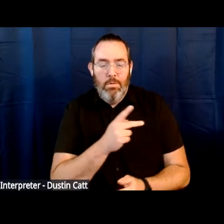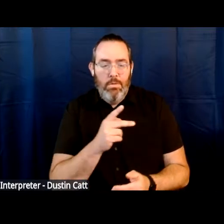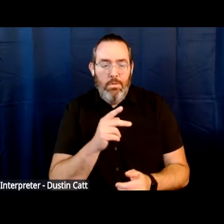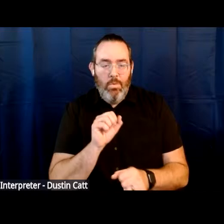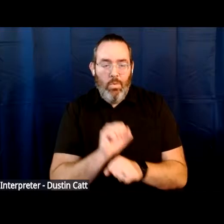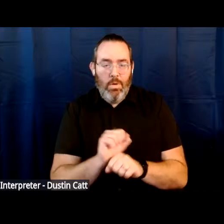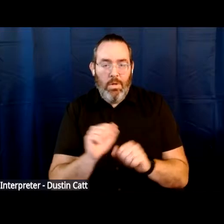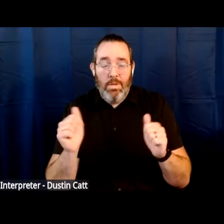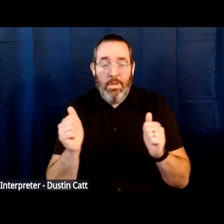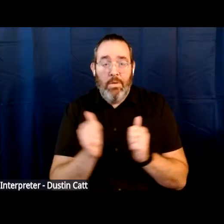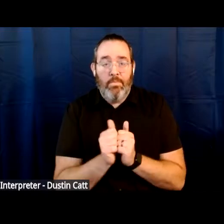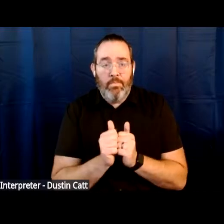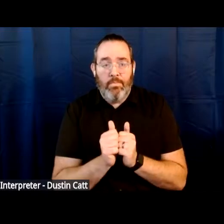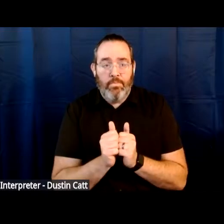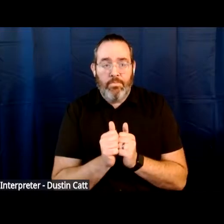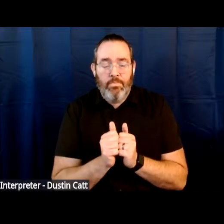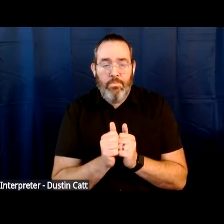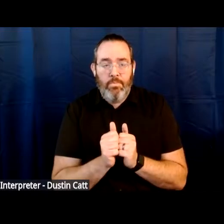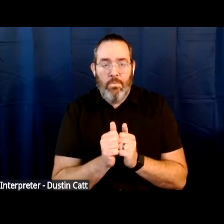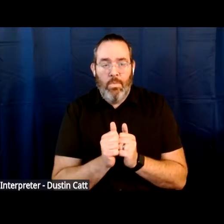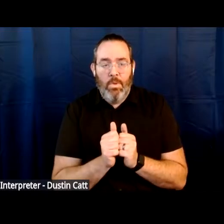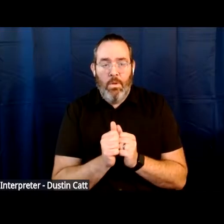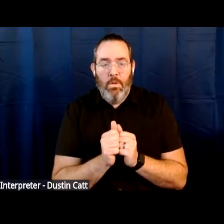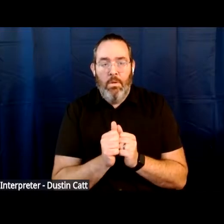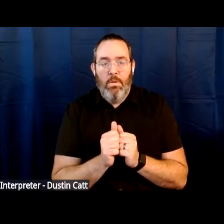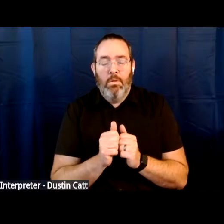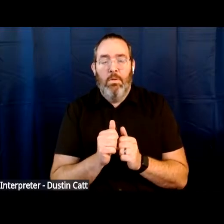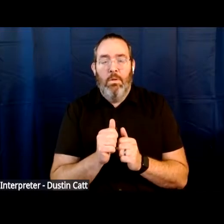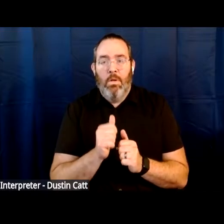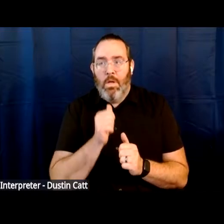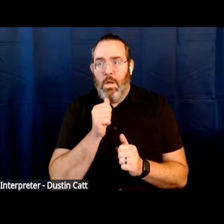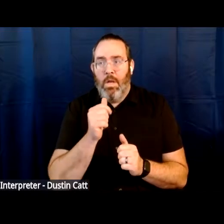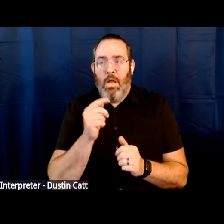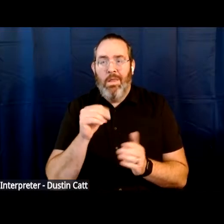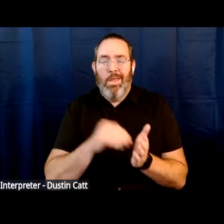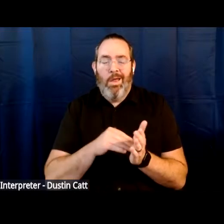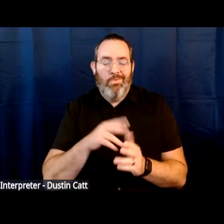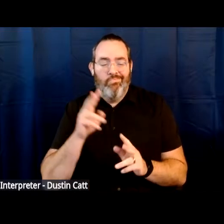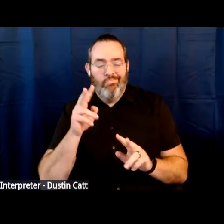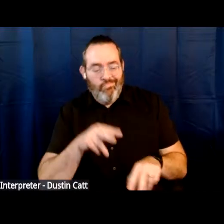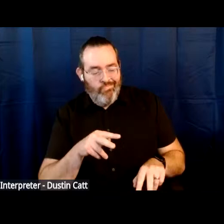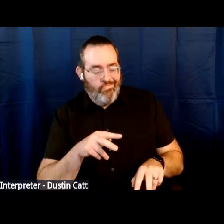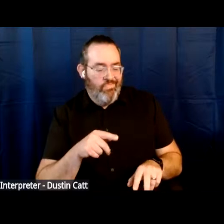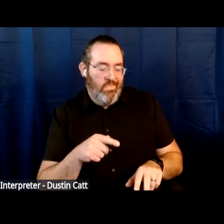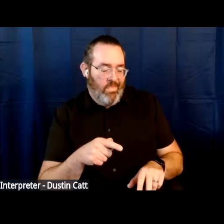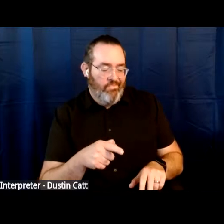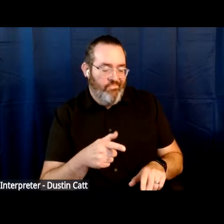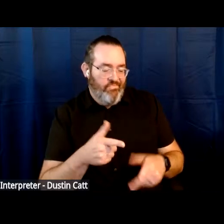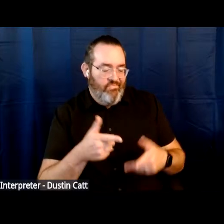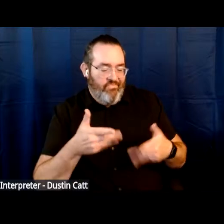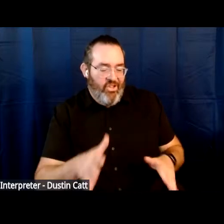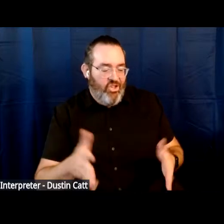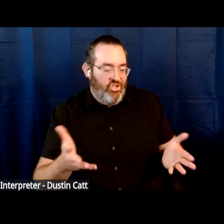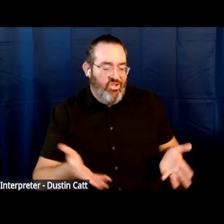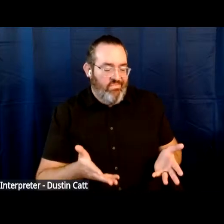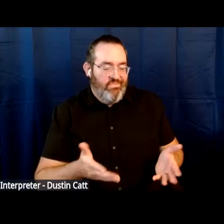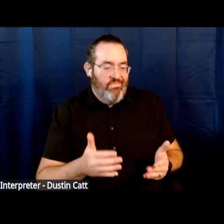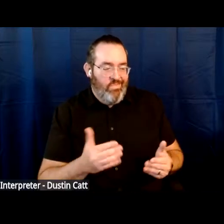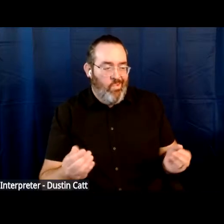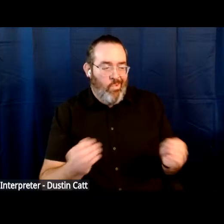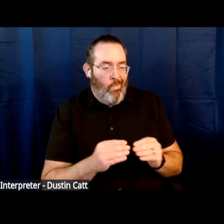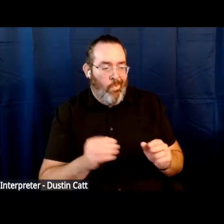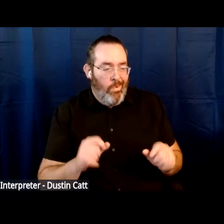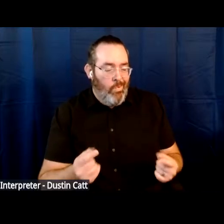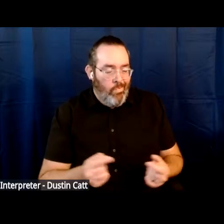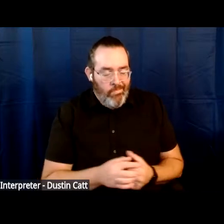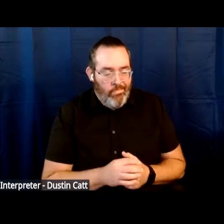together instead of coming from on high and saying, this is where it ends for you. And